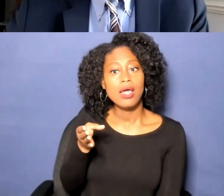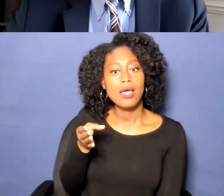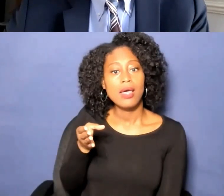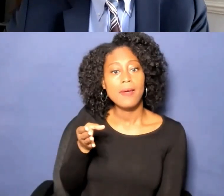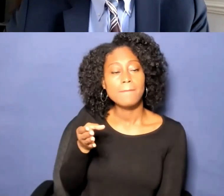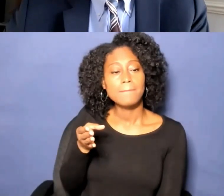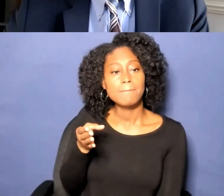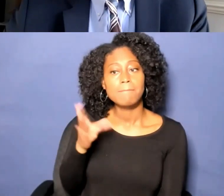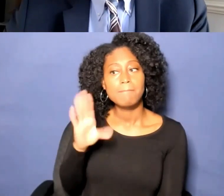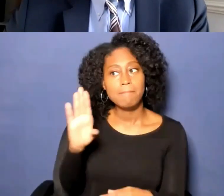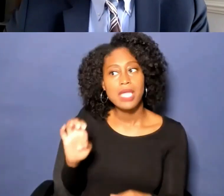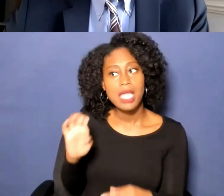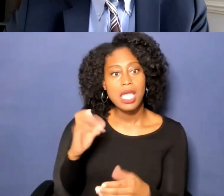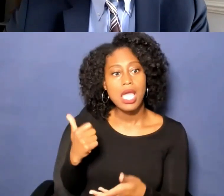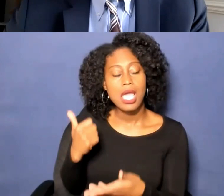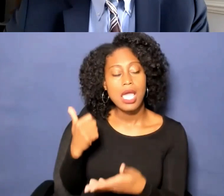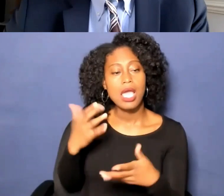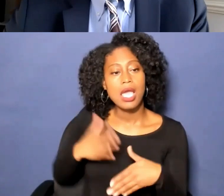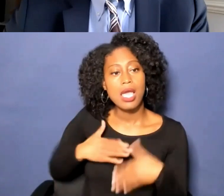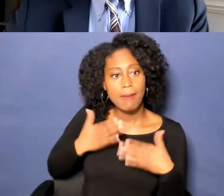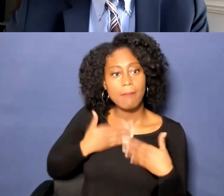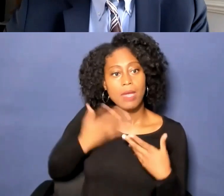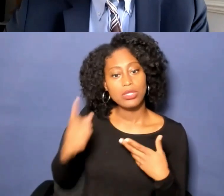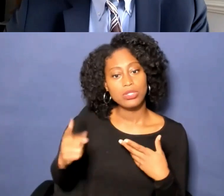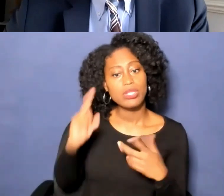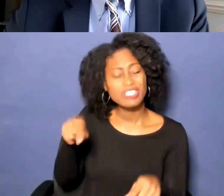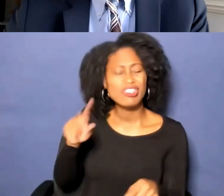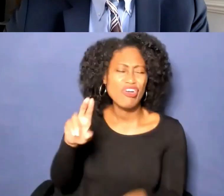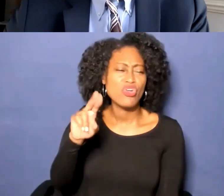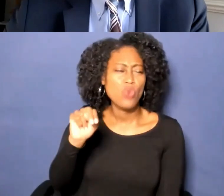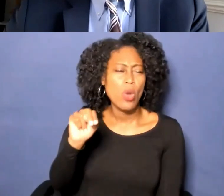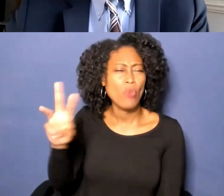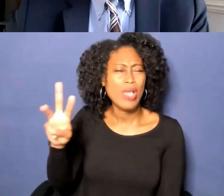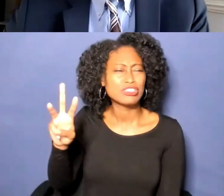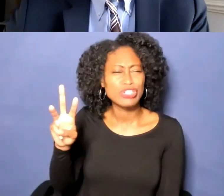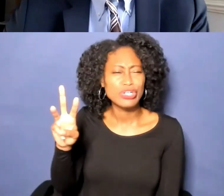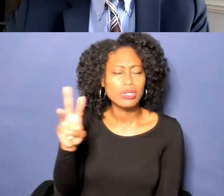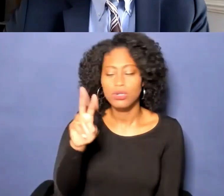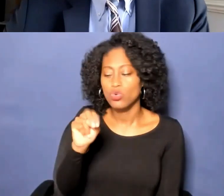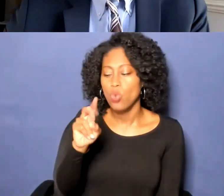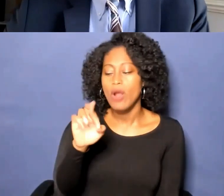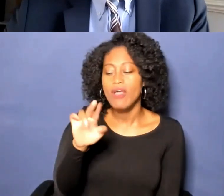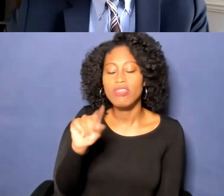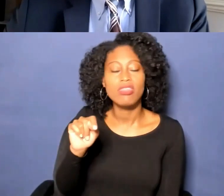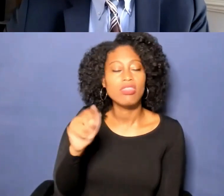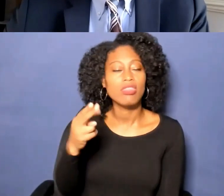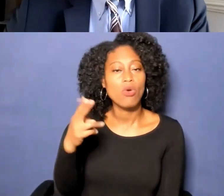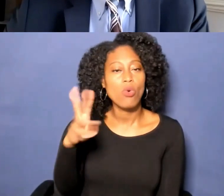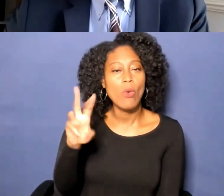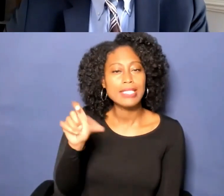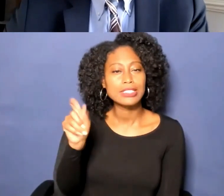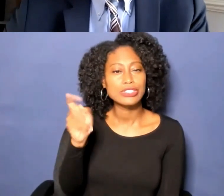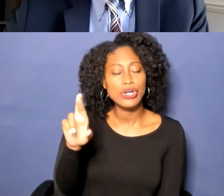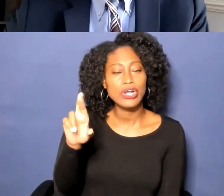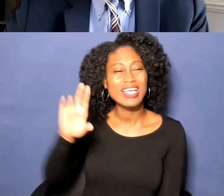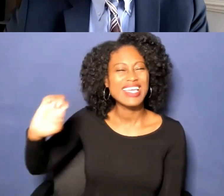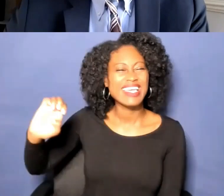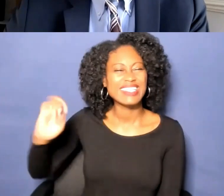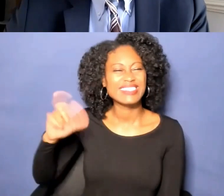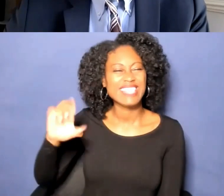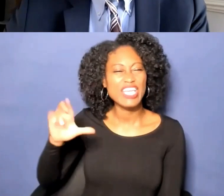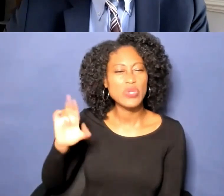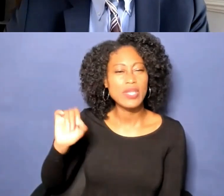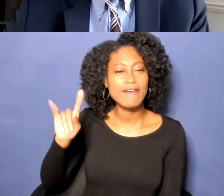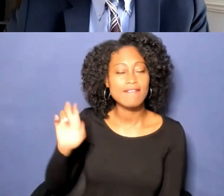at Northwestern now, and he is the executive director of their STEPS Center in the